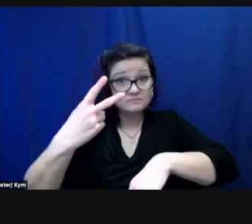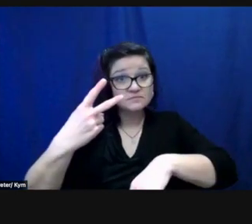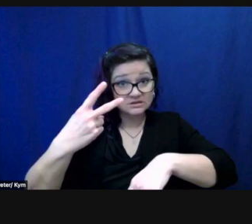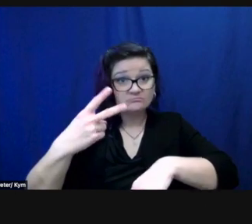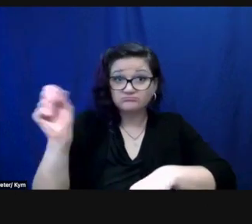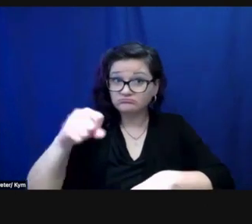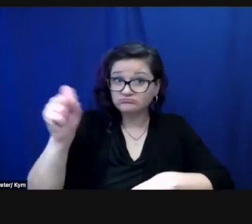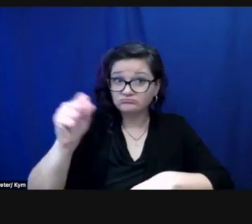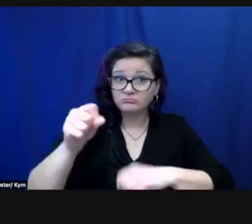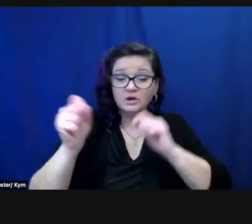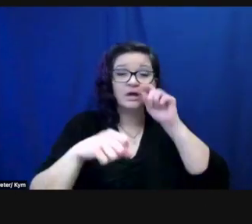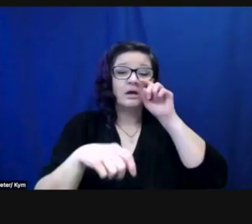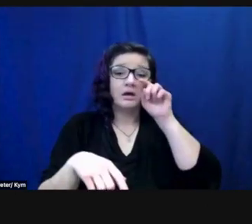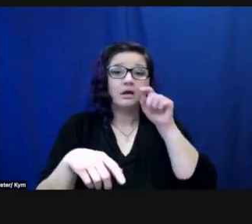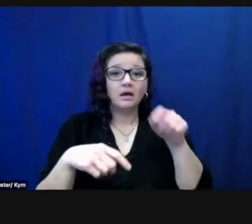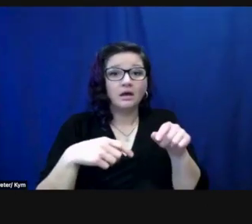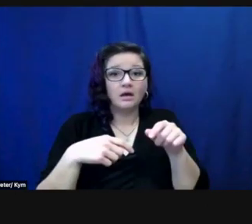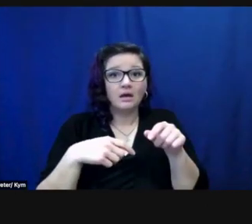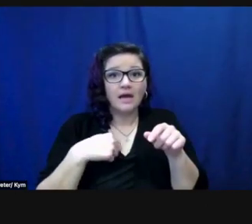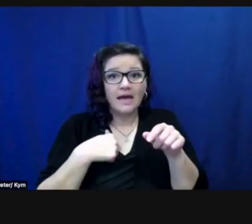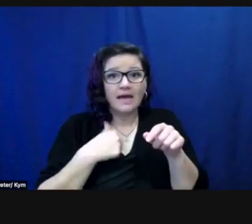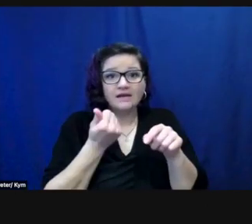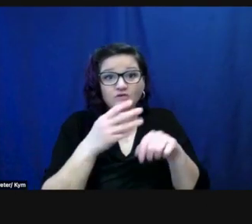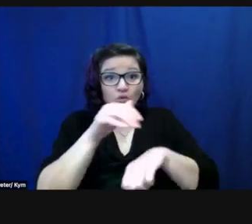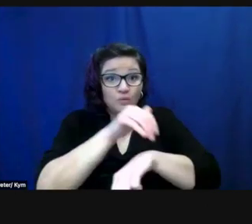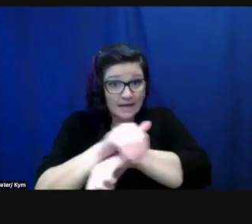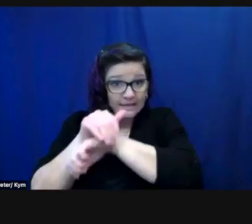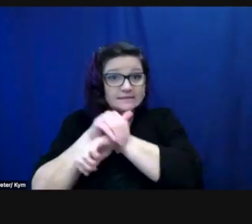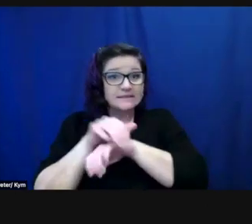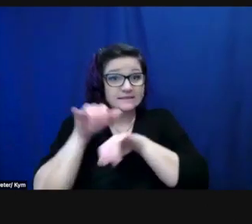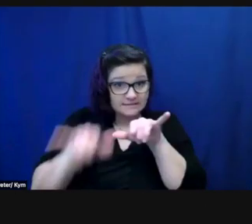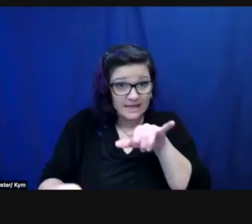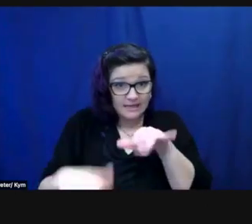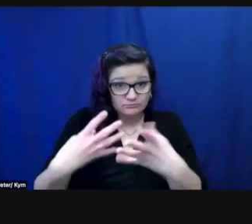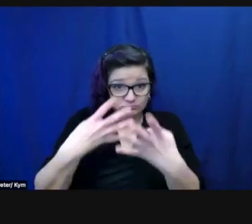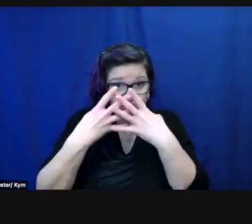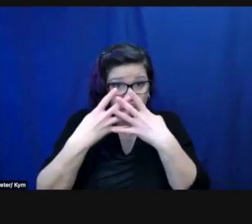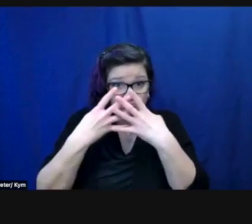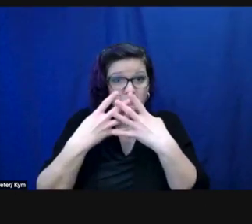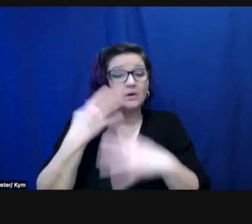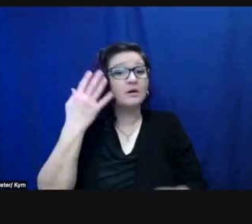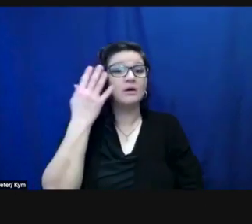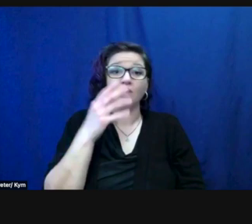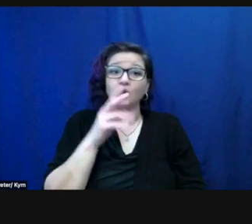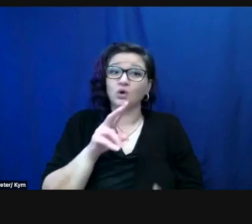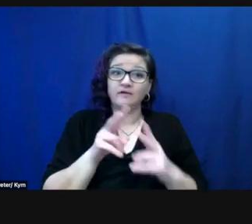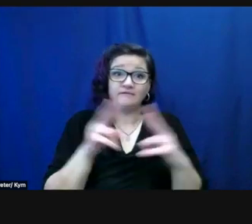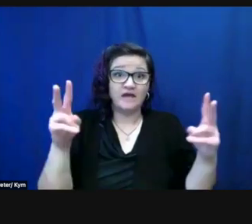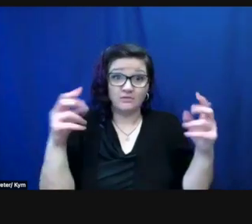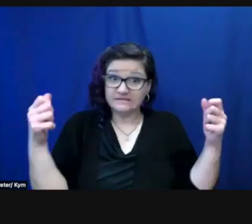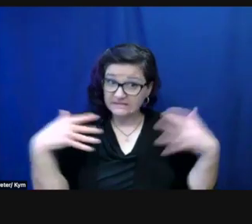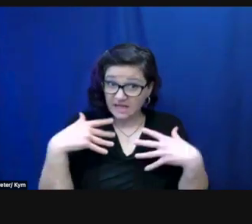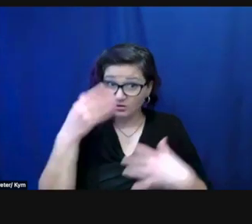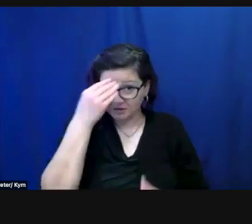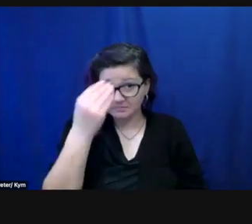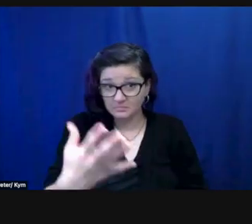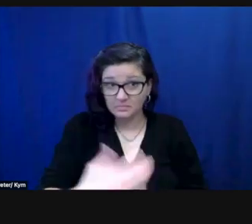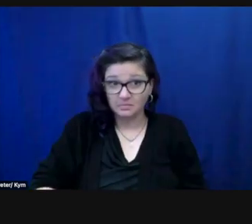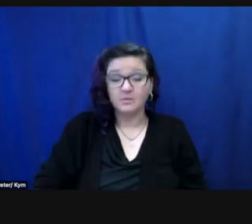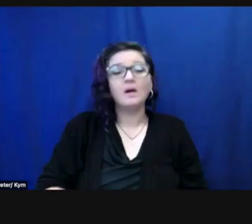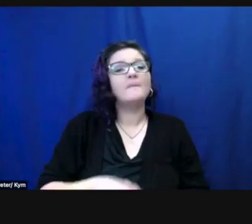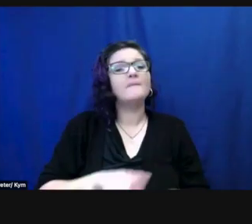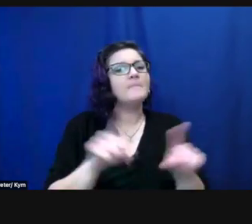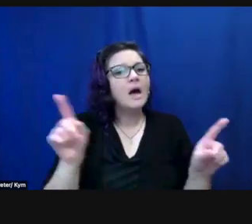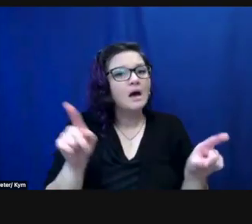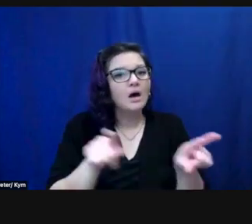And I spent a couple of nights in jail, which was very, very frightening. But I